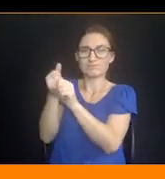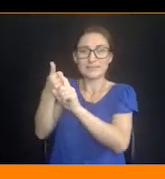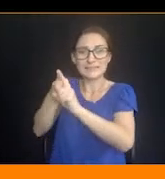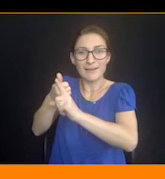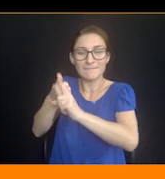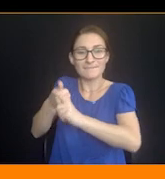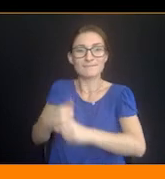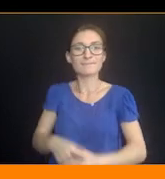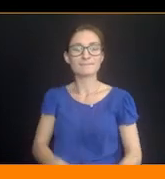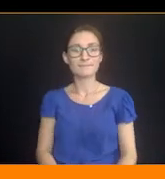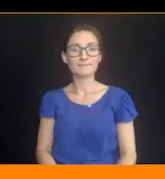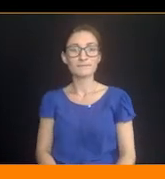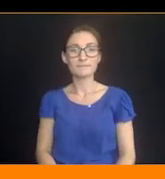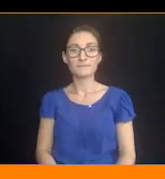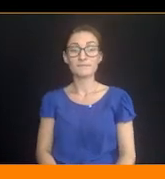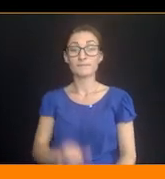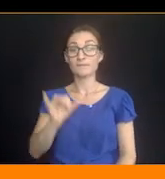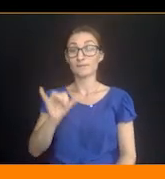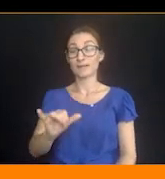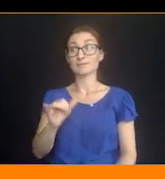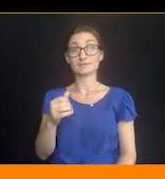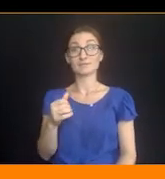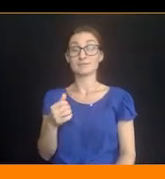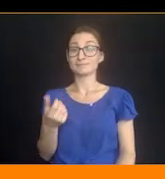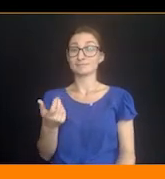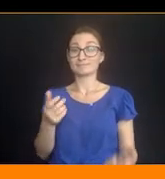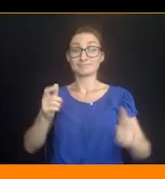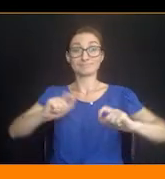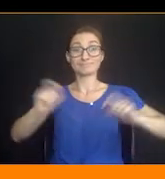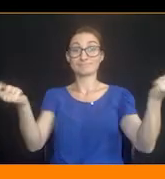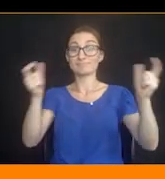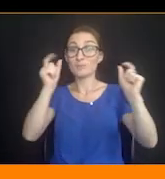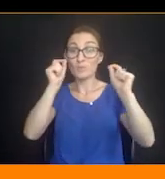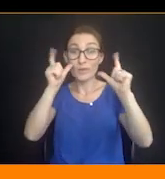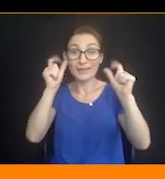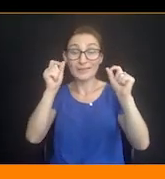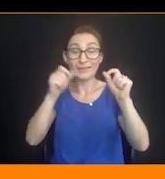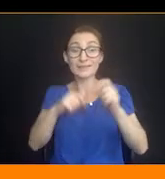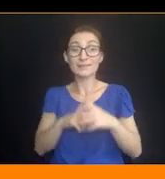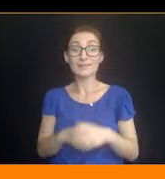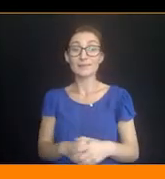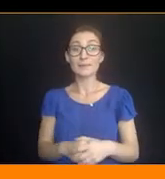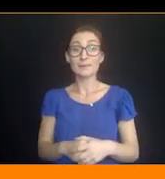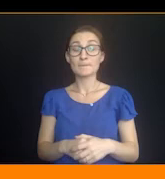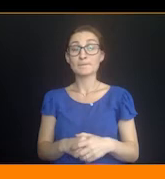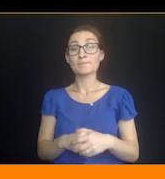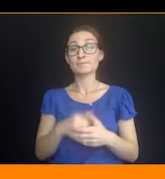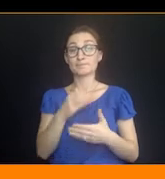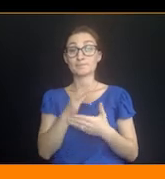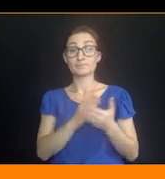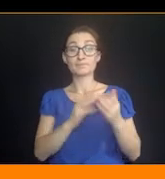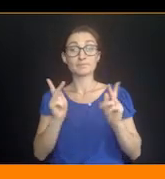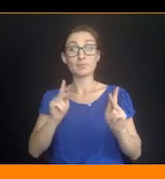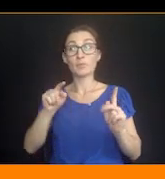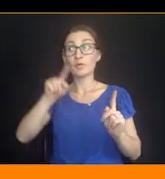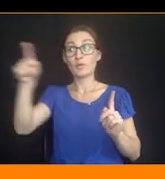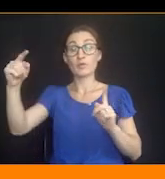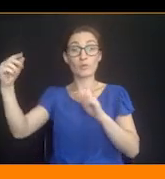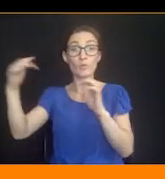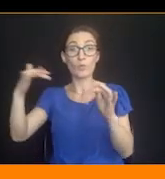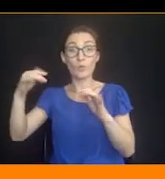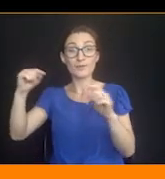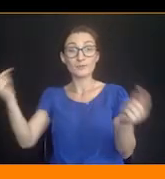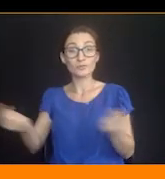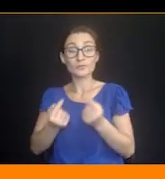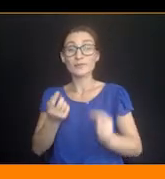sometimes just opens up on its own. And a great awakening happens. People who've